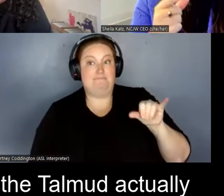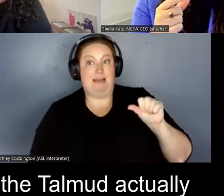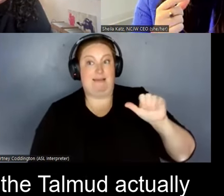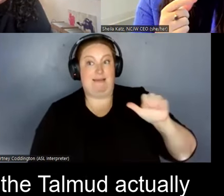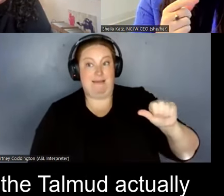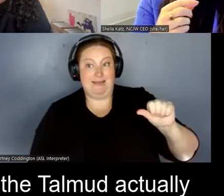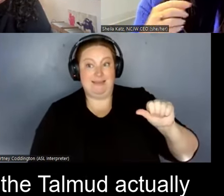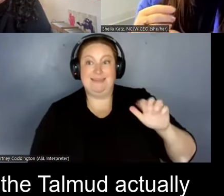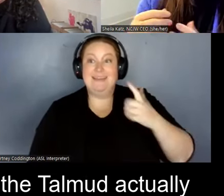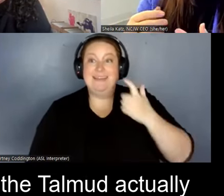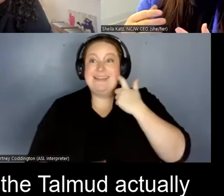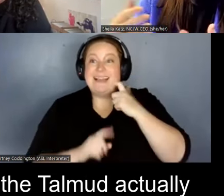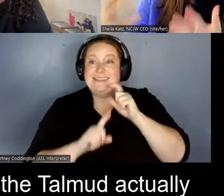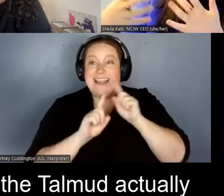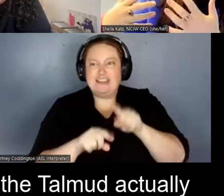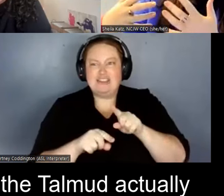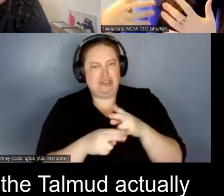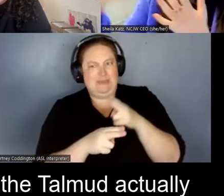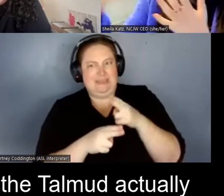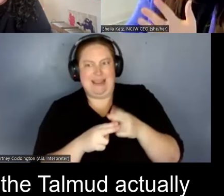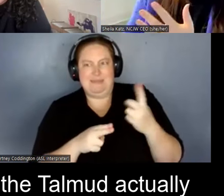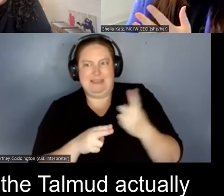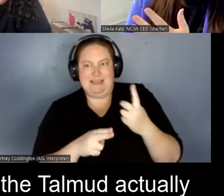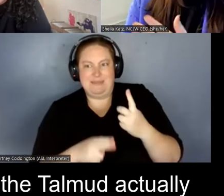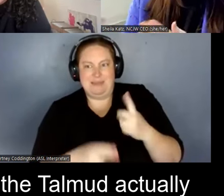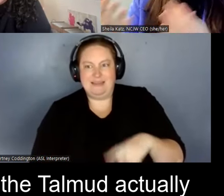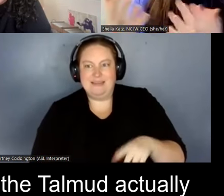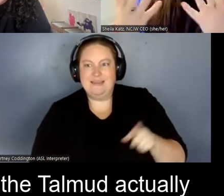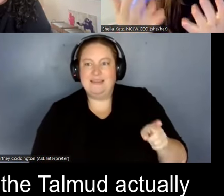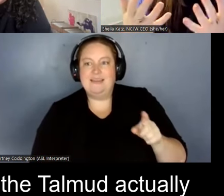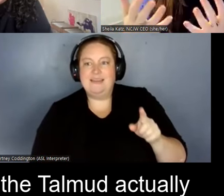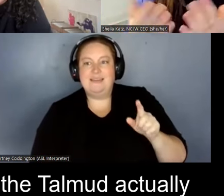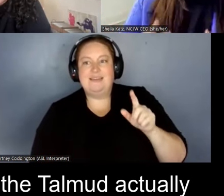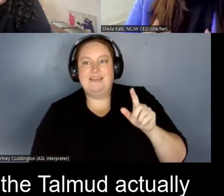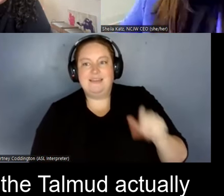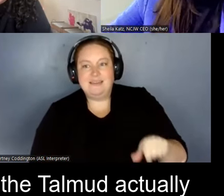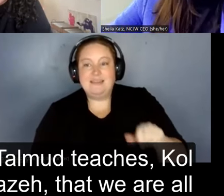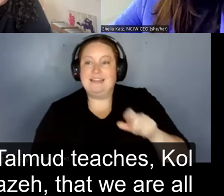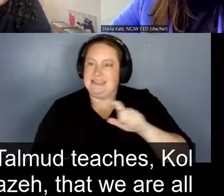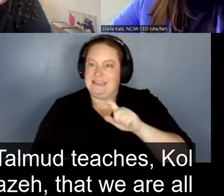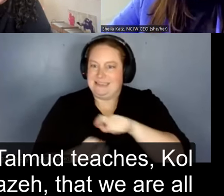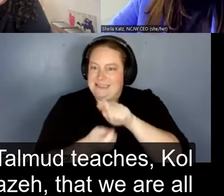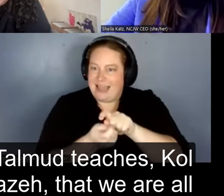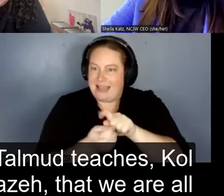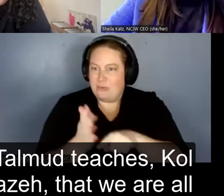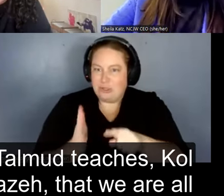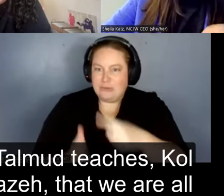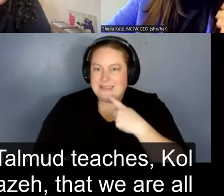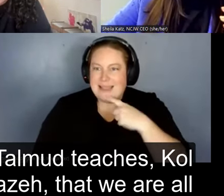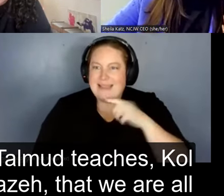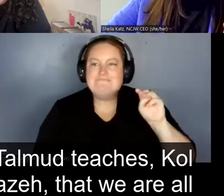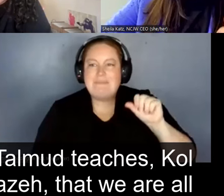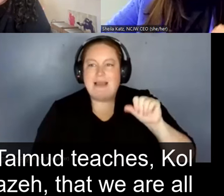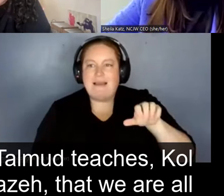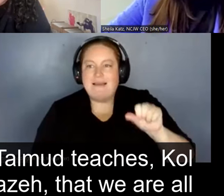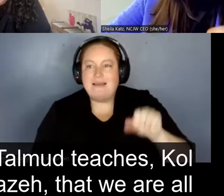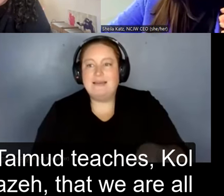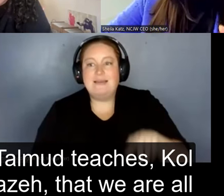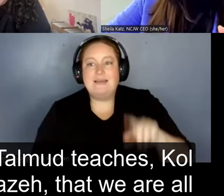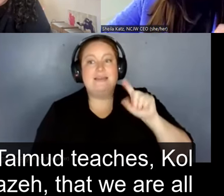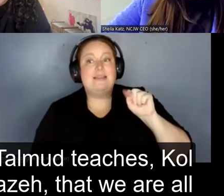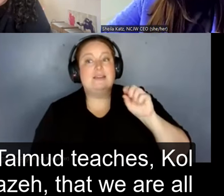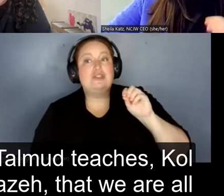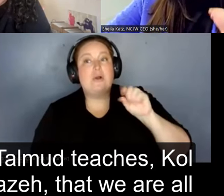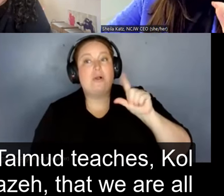was naming something that actually the Talmud actually says, similar to exactly what you were saying, Maya. You know, the Talmud